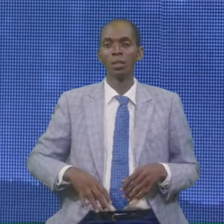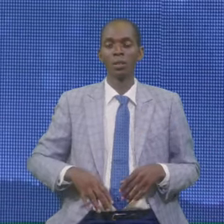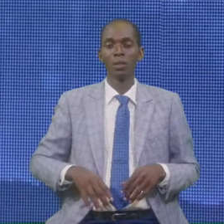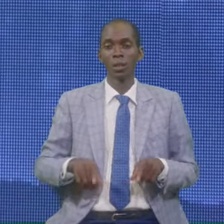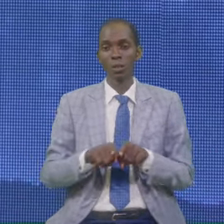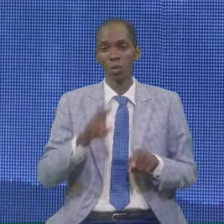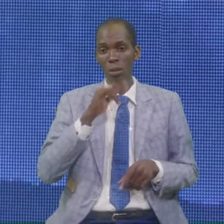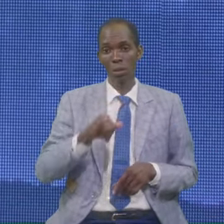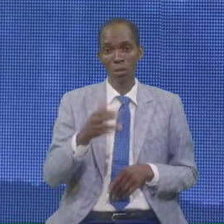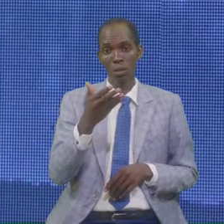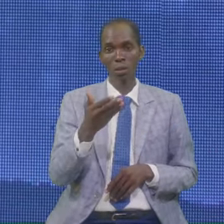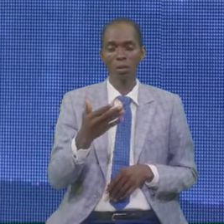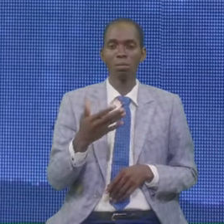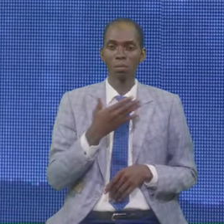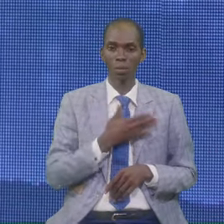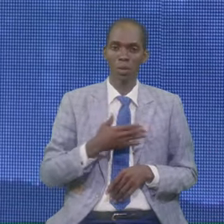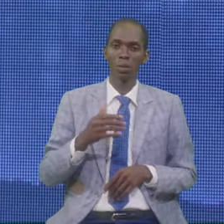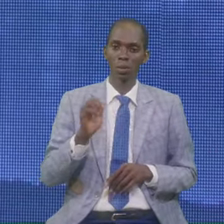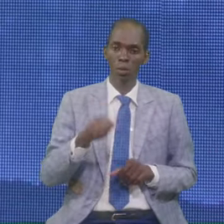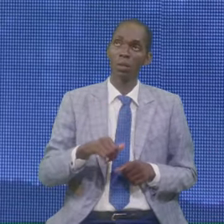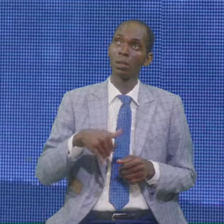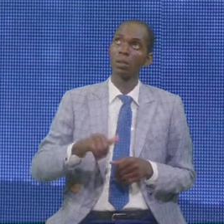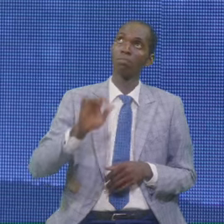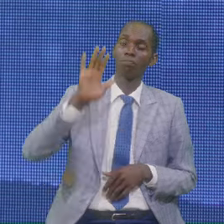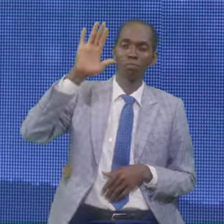so that our counselors will get to you.